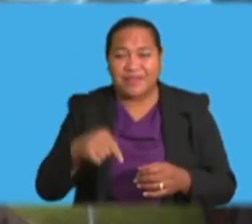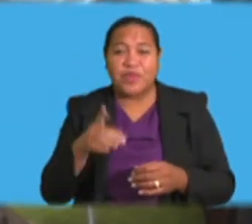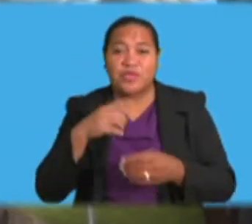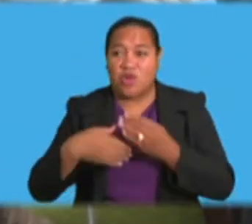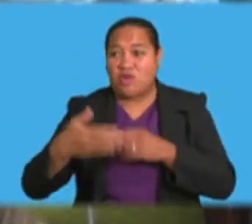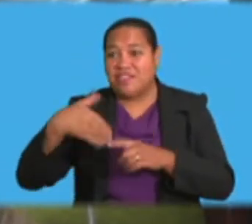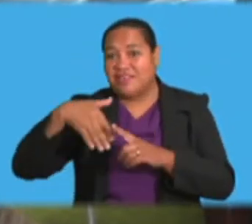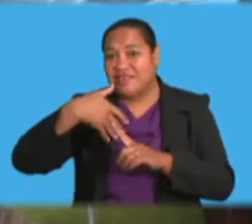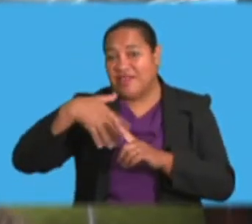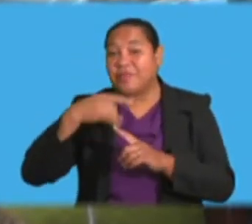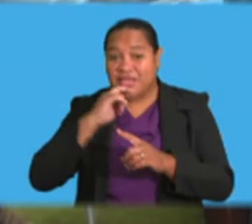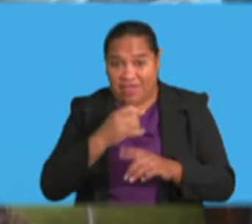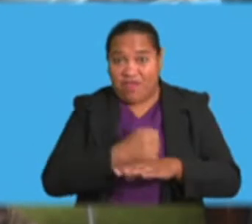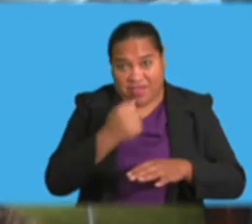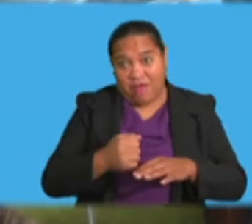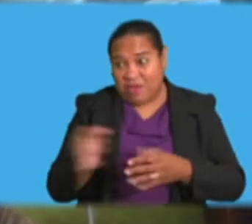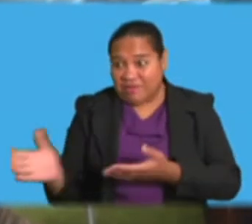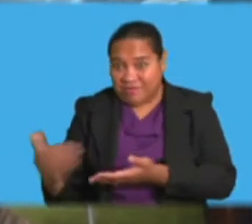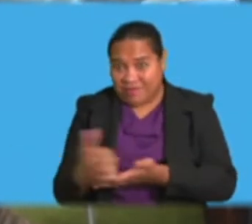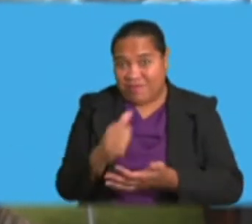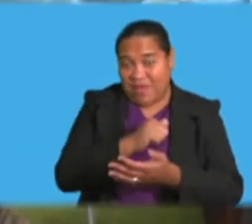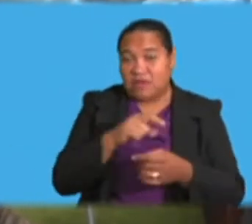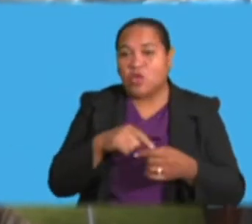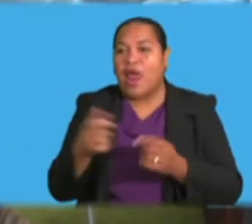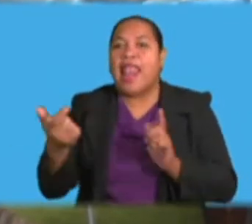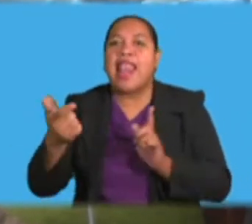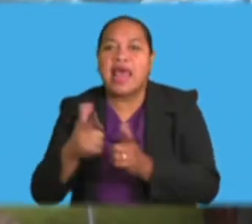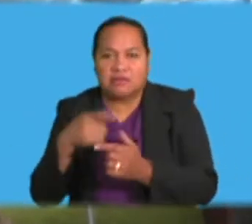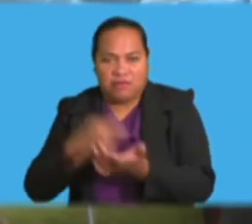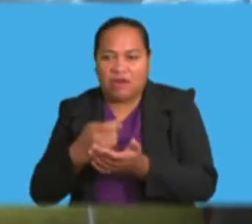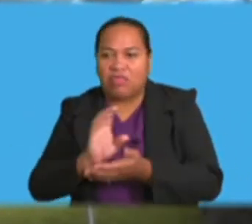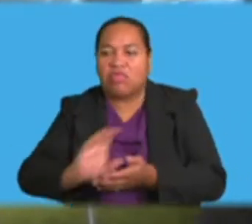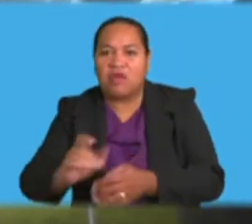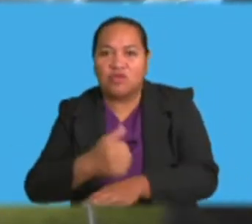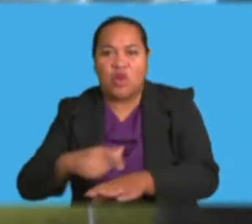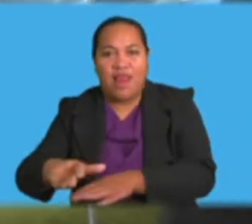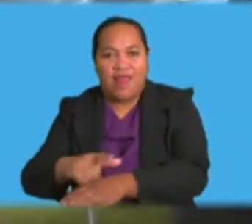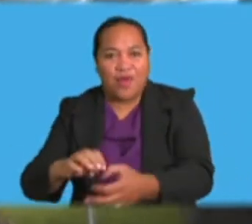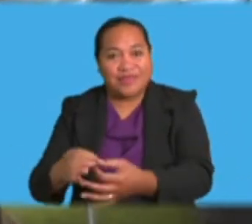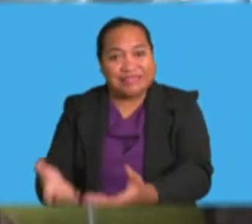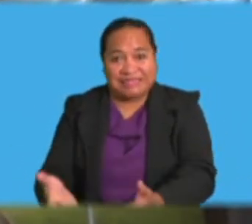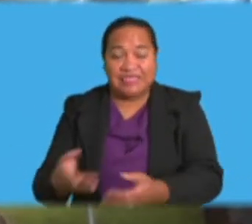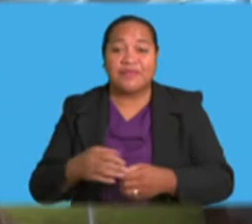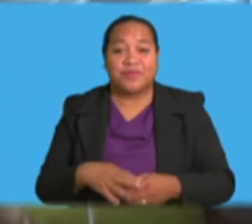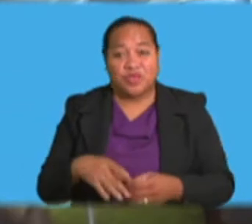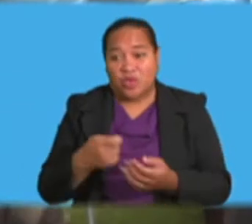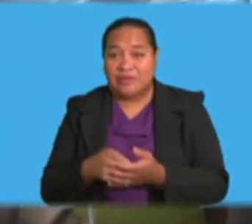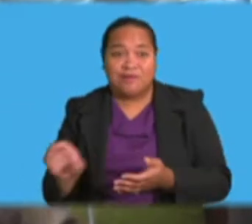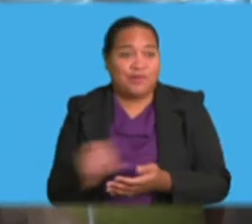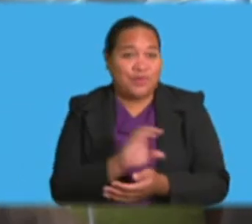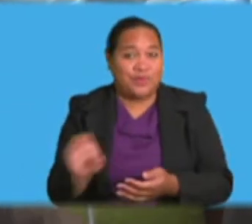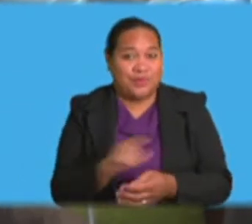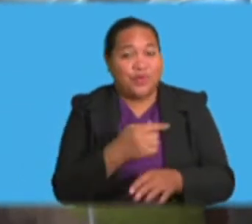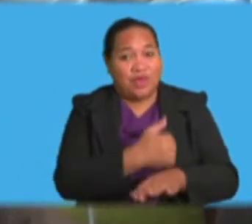setup, if government redeems its shares, less will go to the landowners until such time as $60 million is paid off to the government as per the Articles